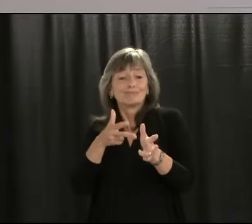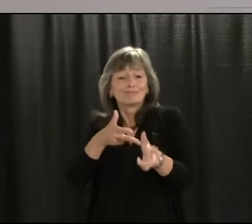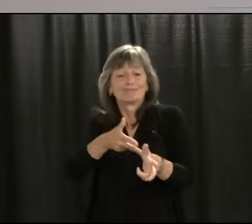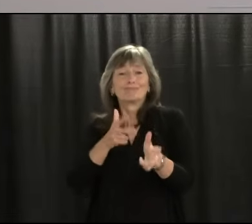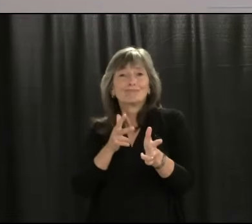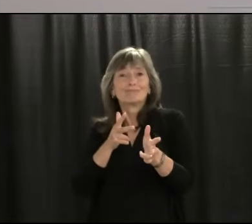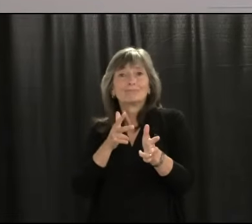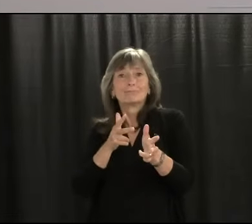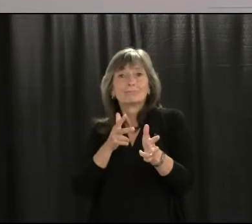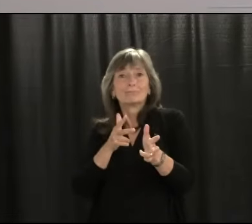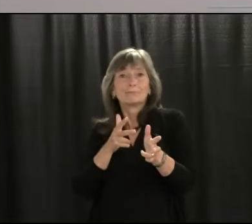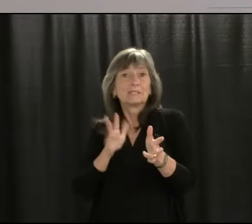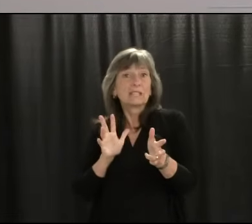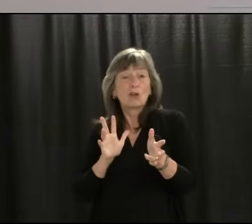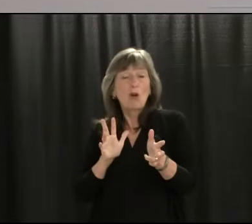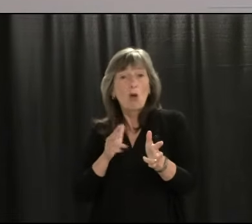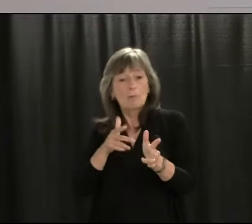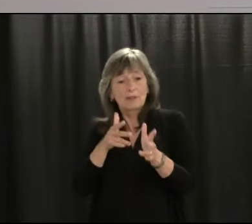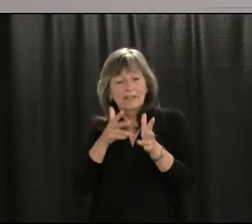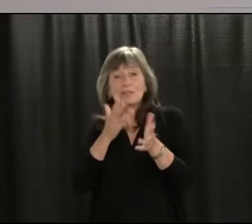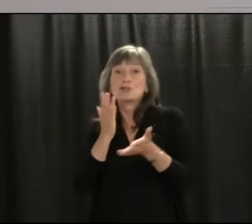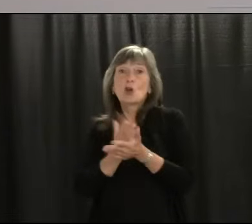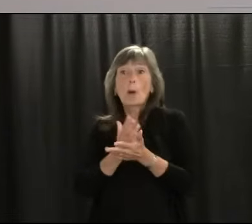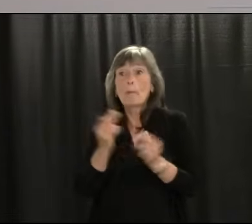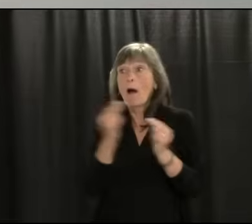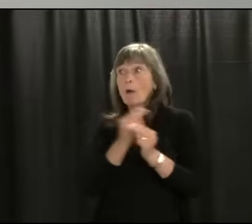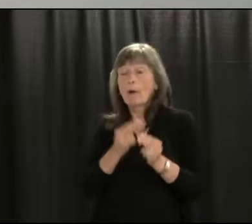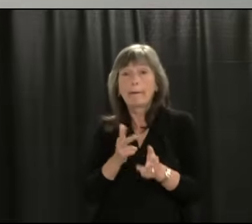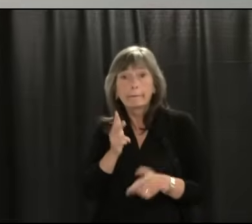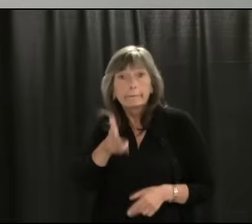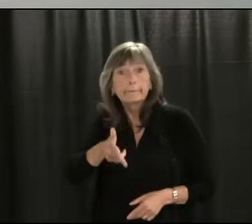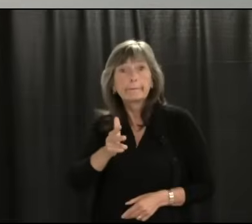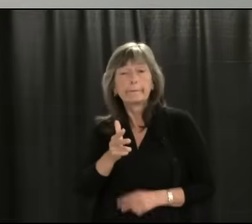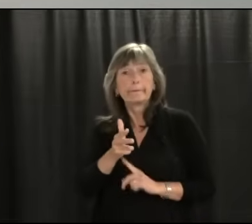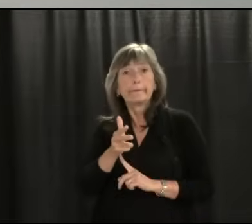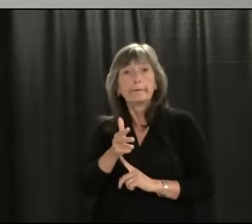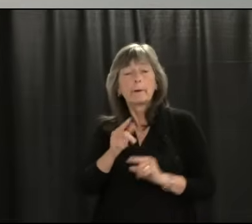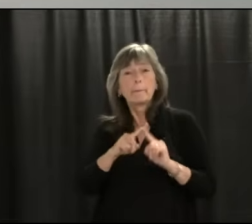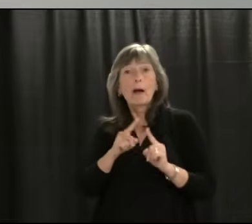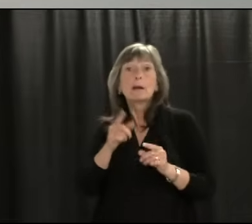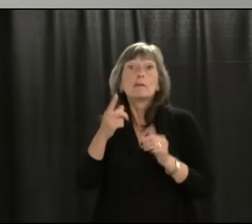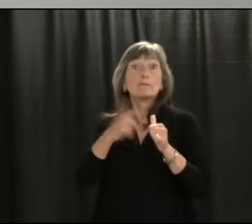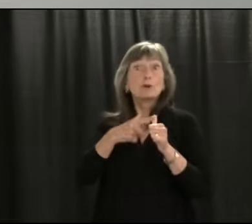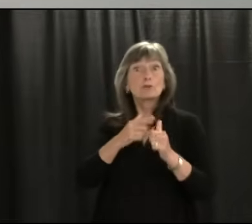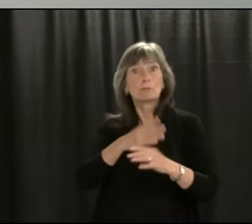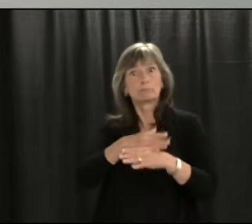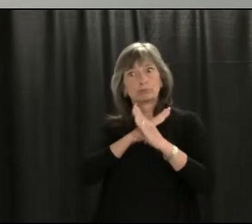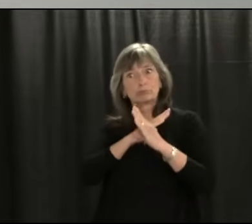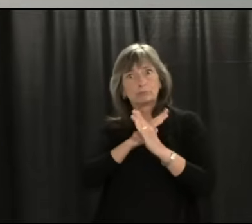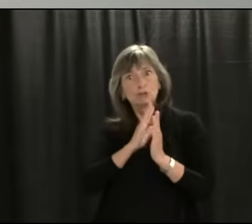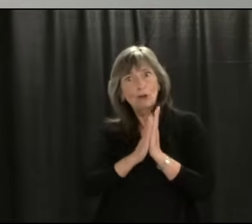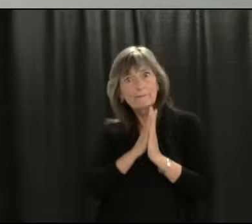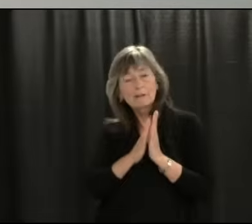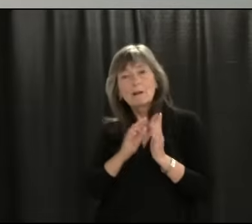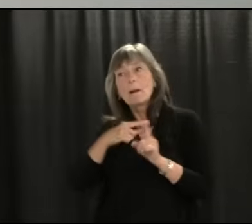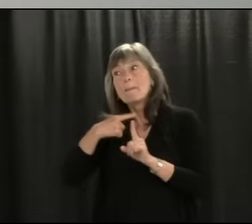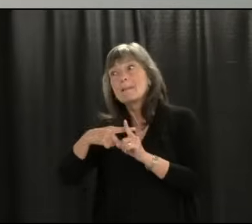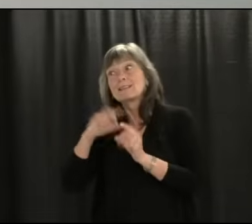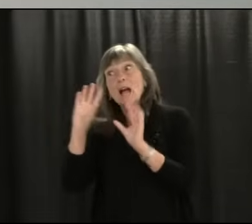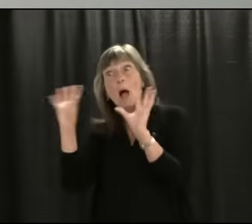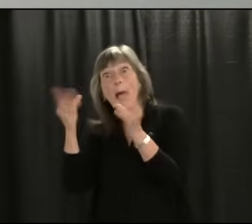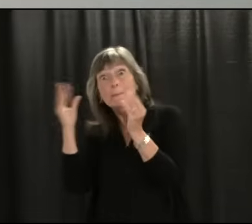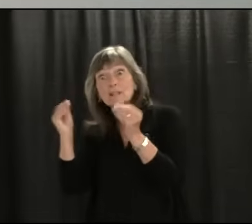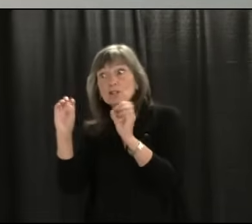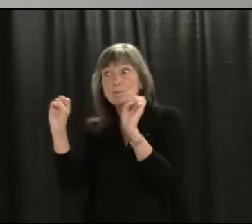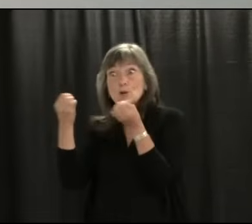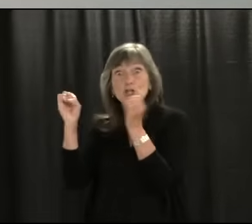on the highway, but they caused, obviously, hindrance to traffic, and they tied up emergency first